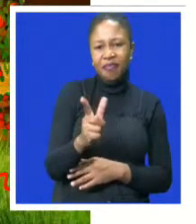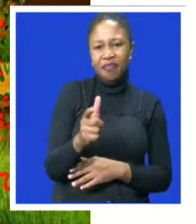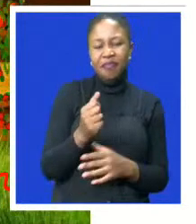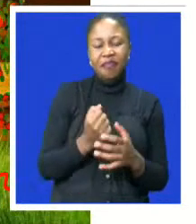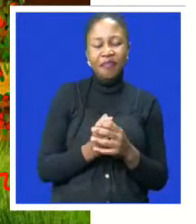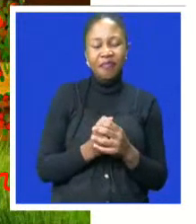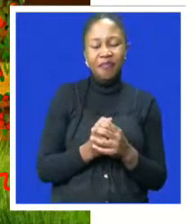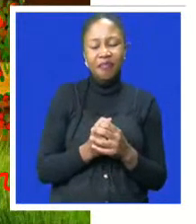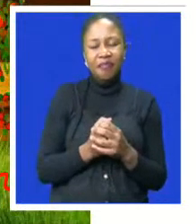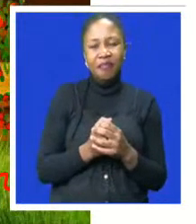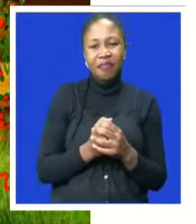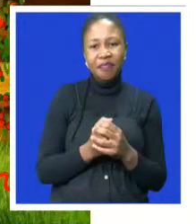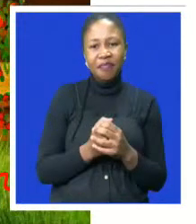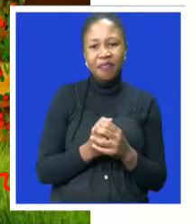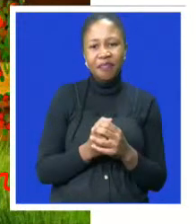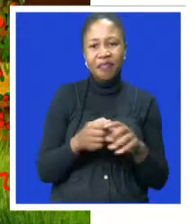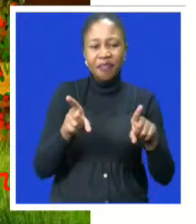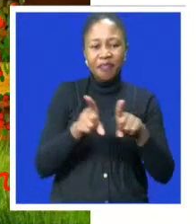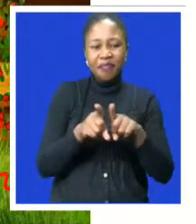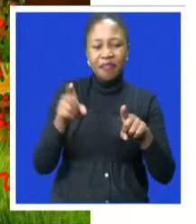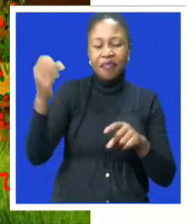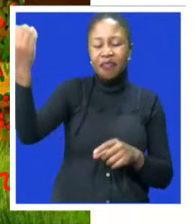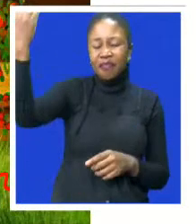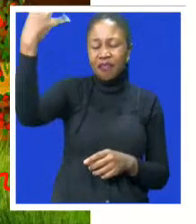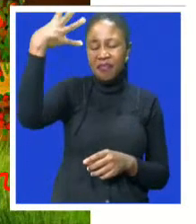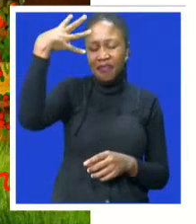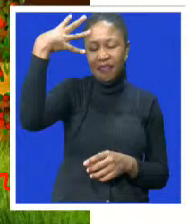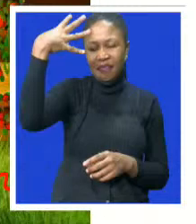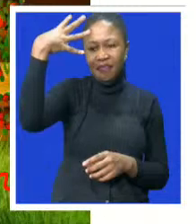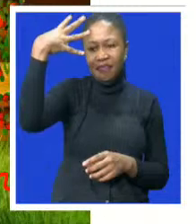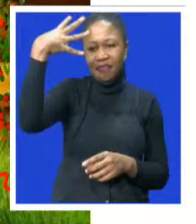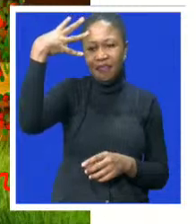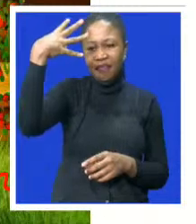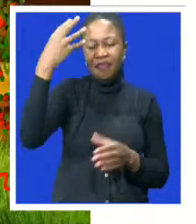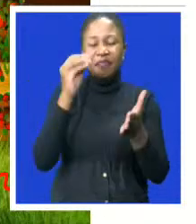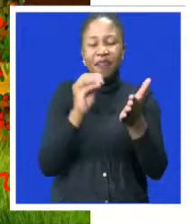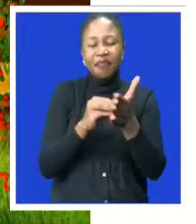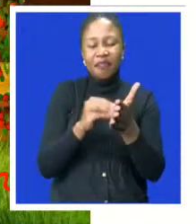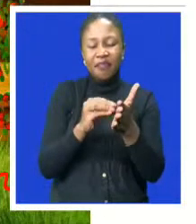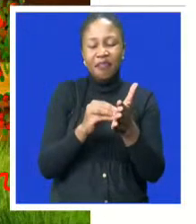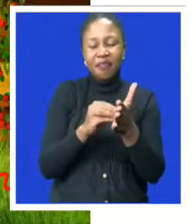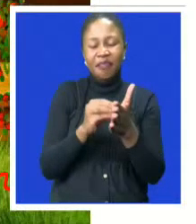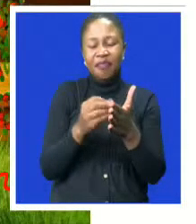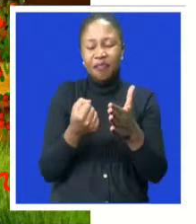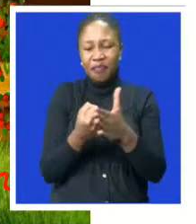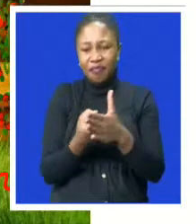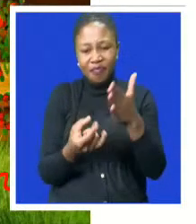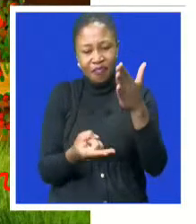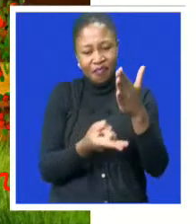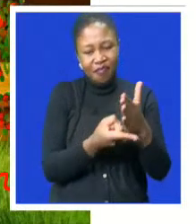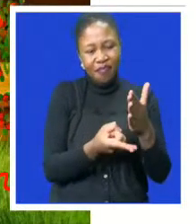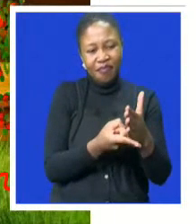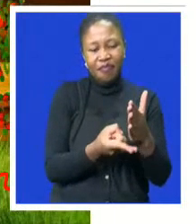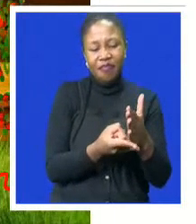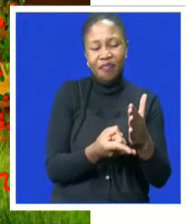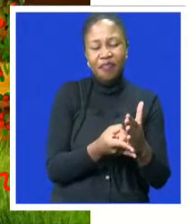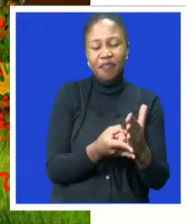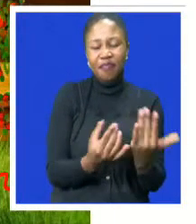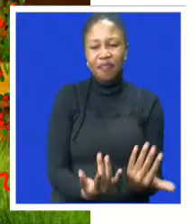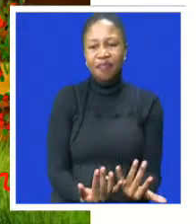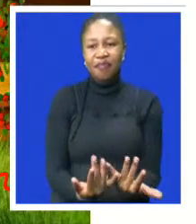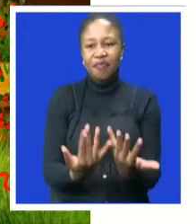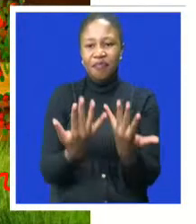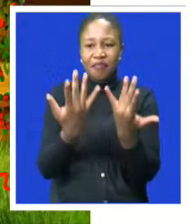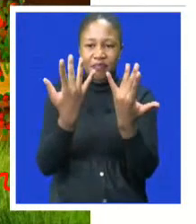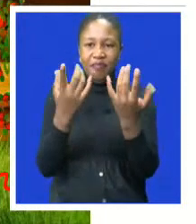from the sun is providing energy for the grass to grow. also for the fruits to grow, the tree